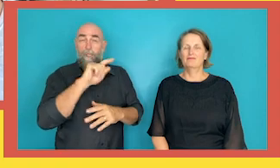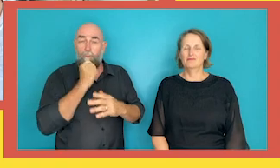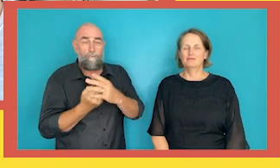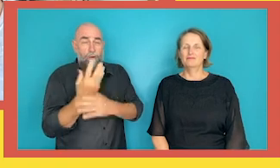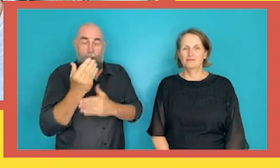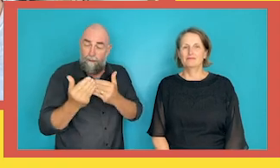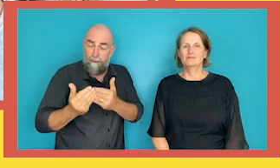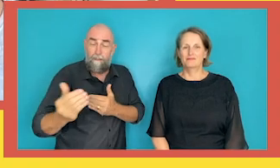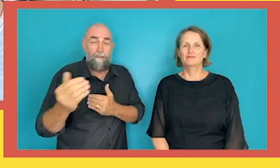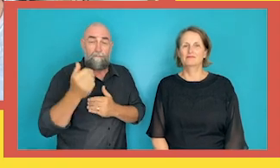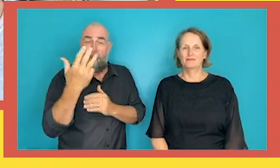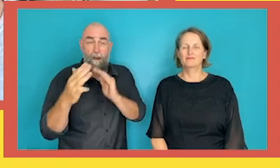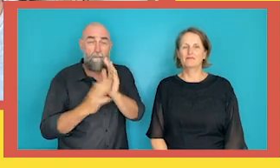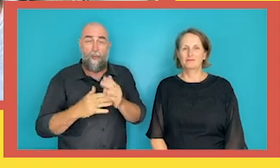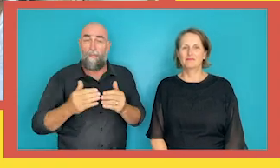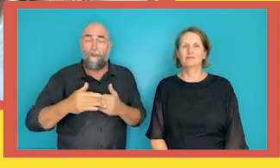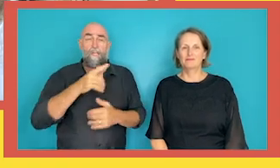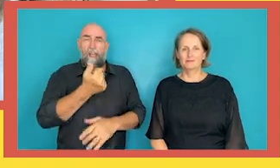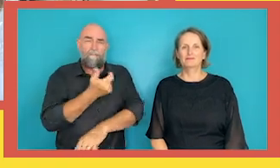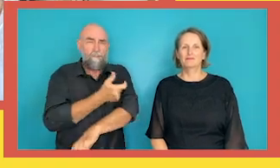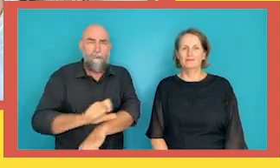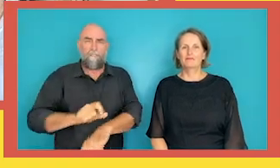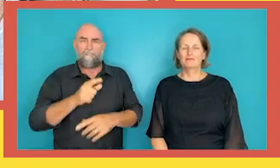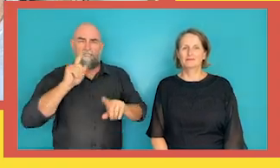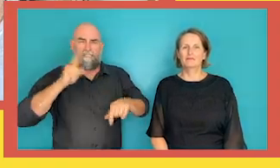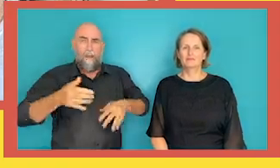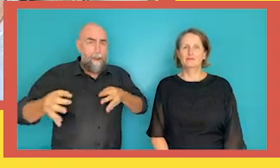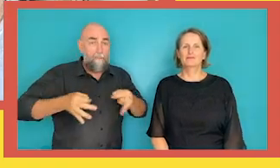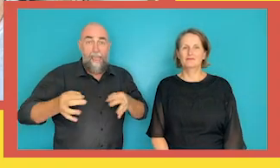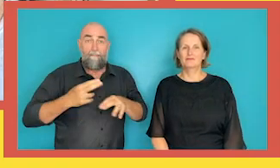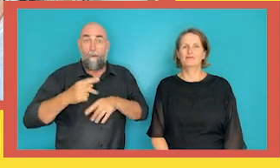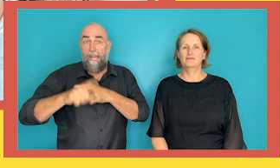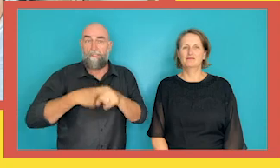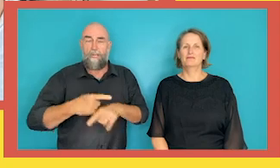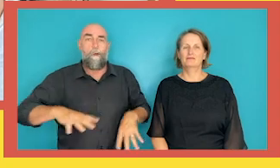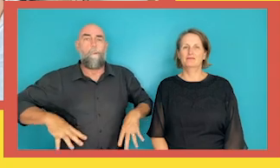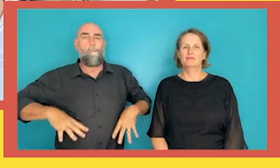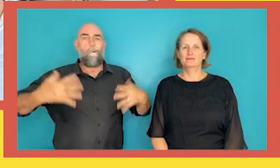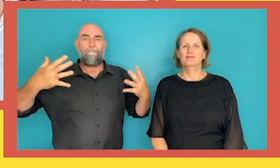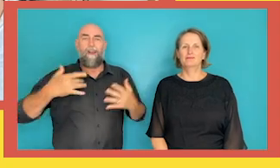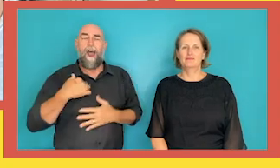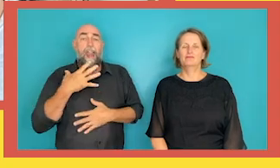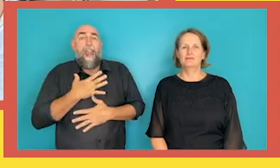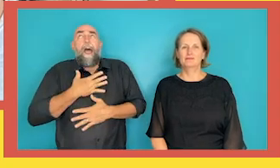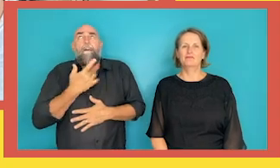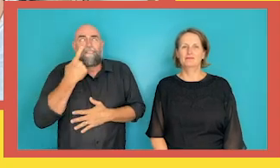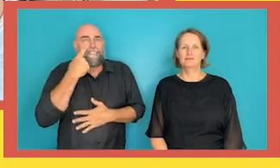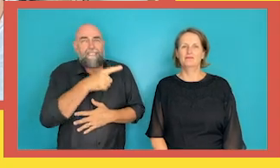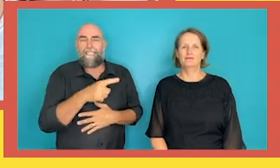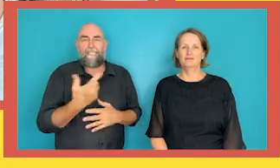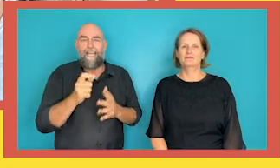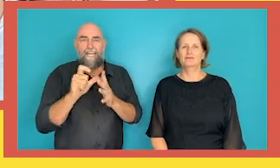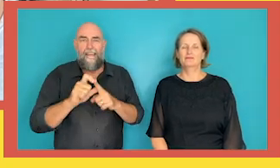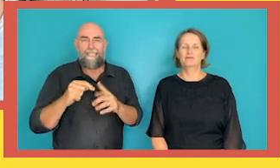year. She's going to be a better athlete. She's got the confidence now. She can plan her trip next year. So I love seeing Danny DeToro